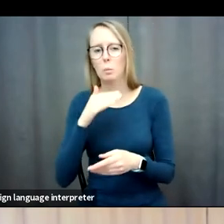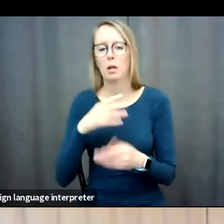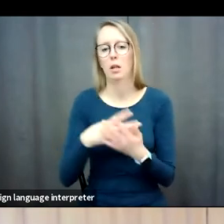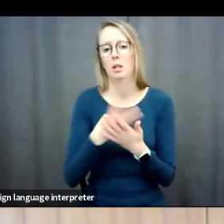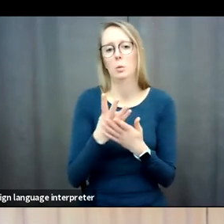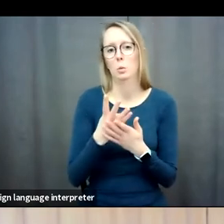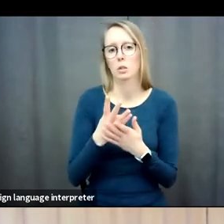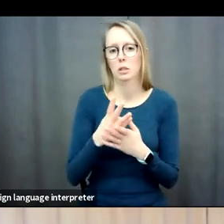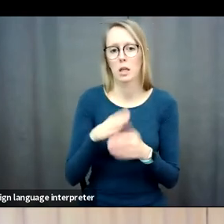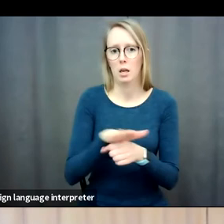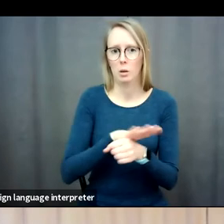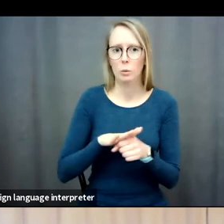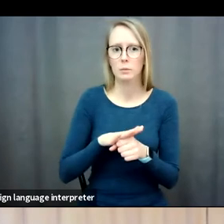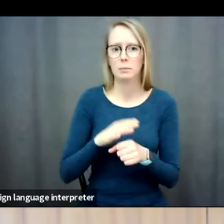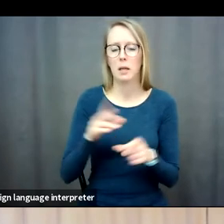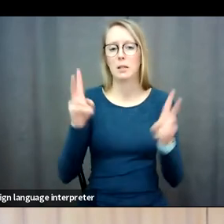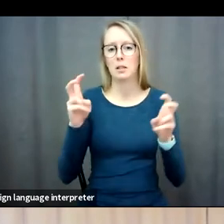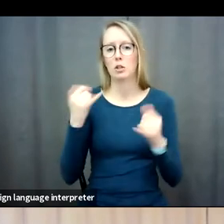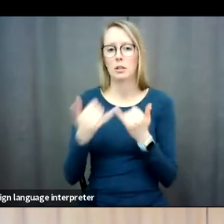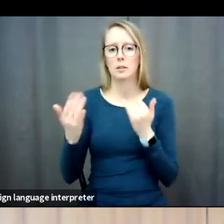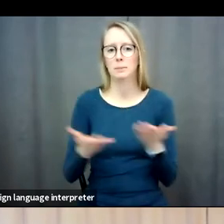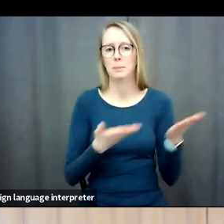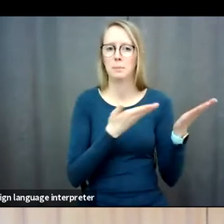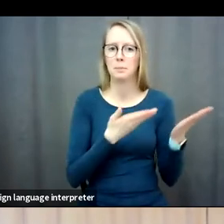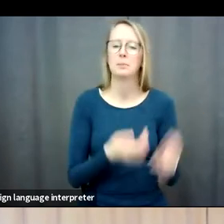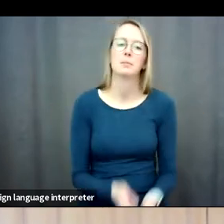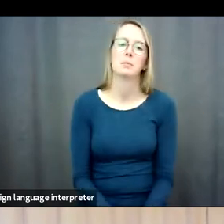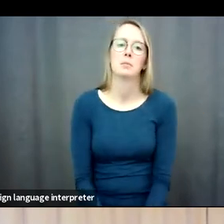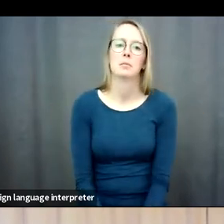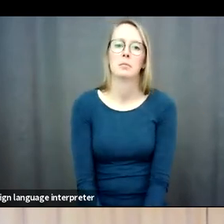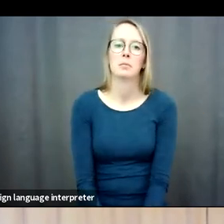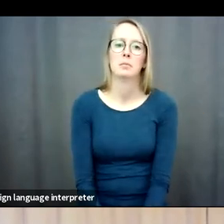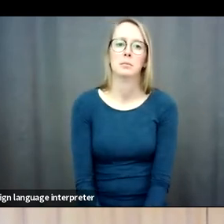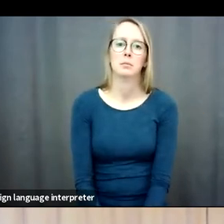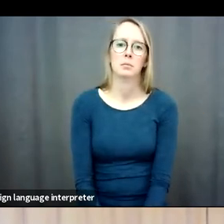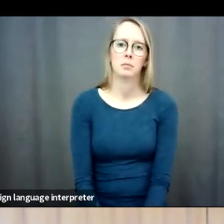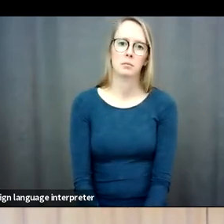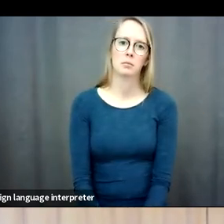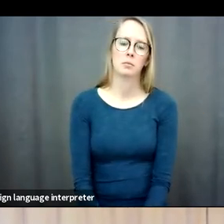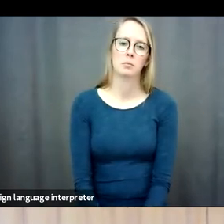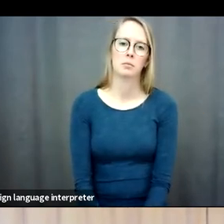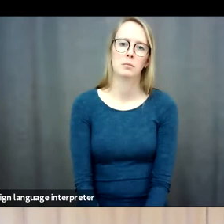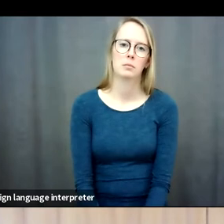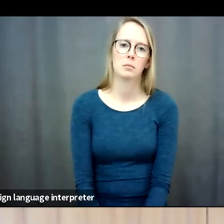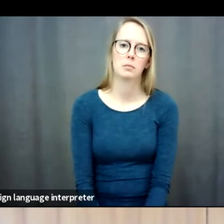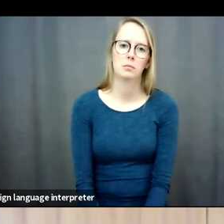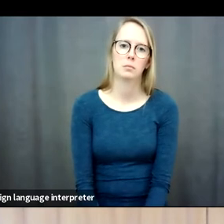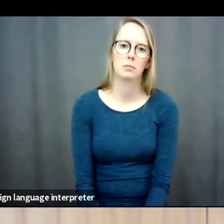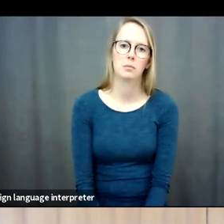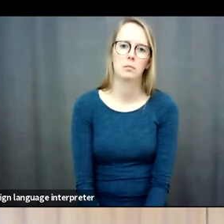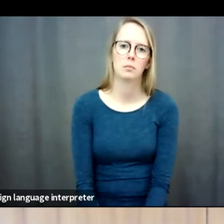with a statement from our youth delegates. We need more politicians who care about human